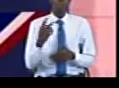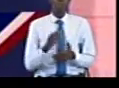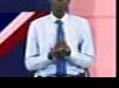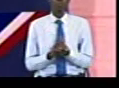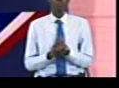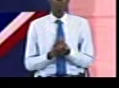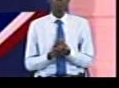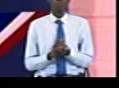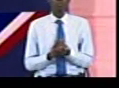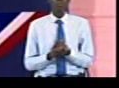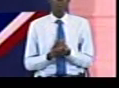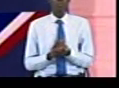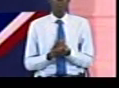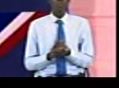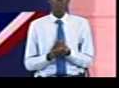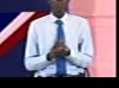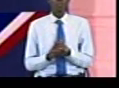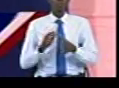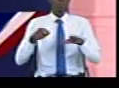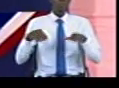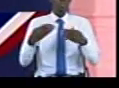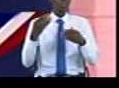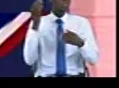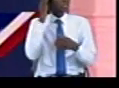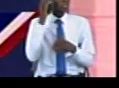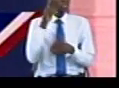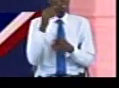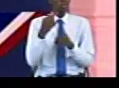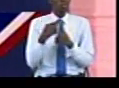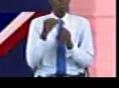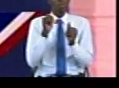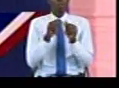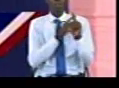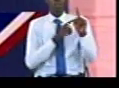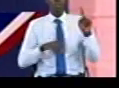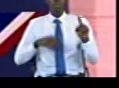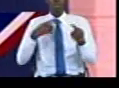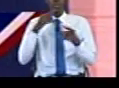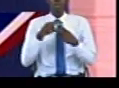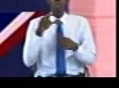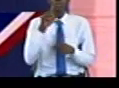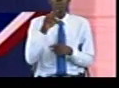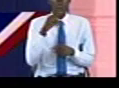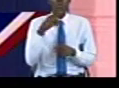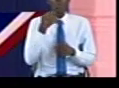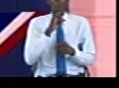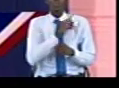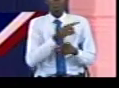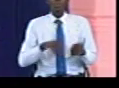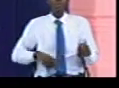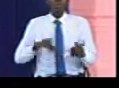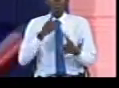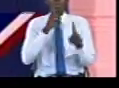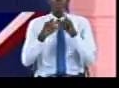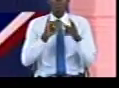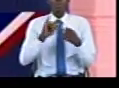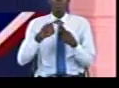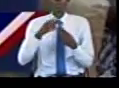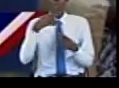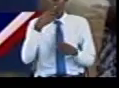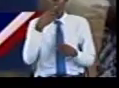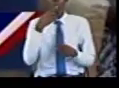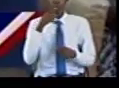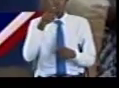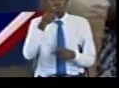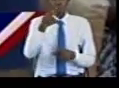the word which the Lord speaketh unto you. Who is the Lord talking to tonight? I said, who is the Lord talking to